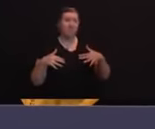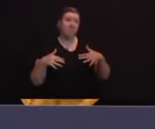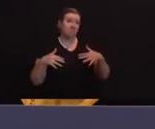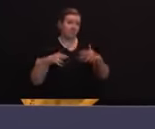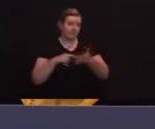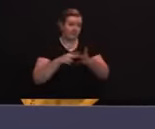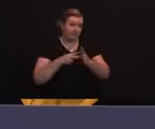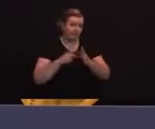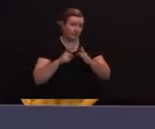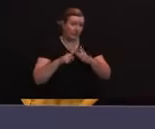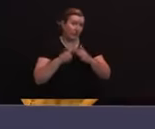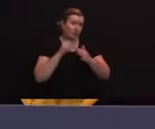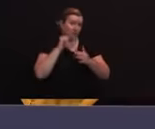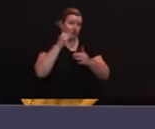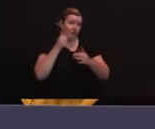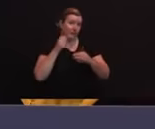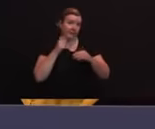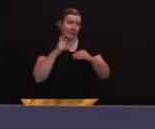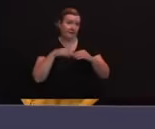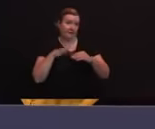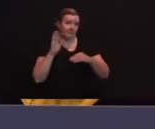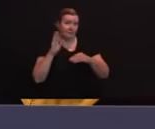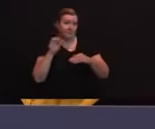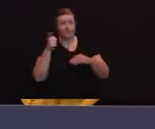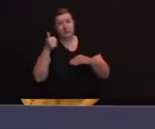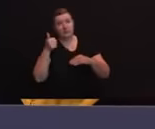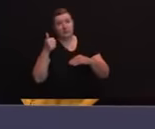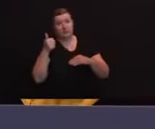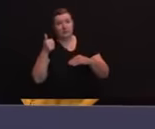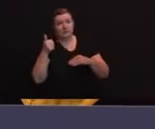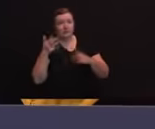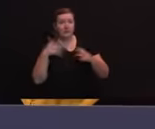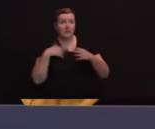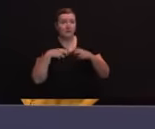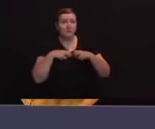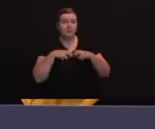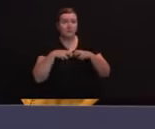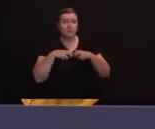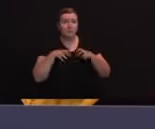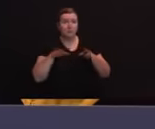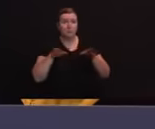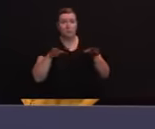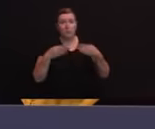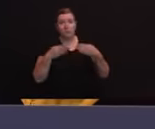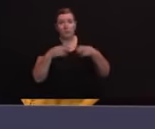we're in the room together with a couple of pool cameras, whether or not we ought to be revisiting